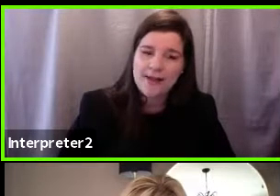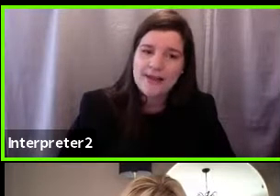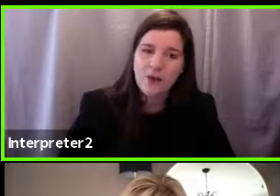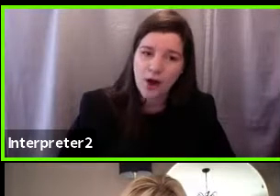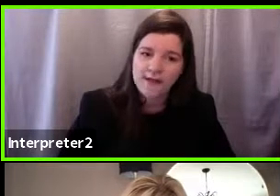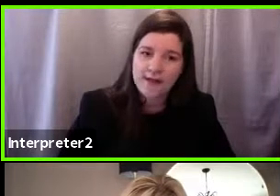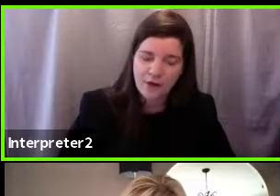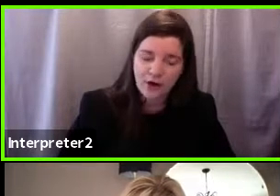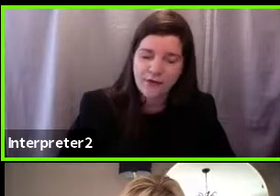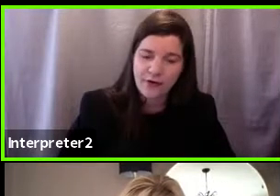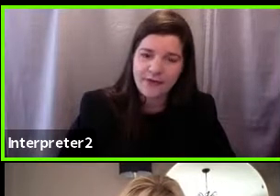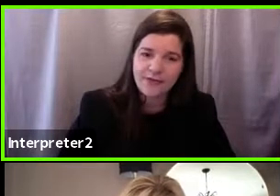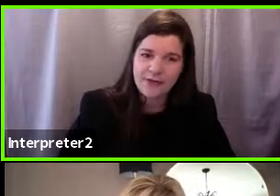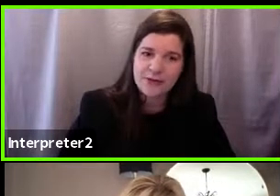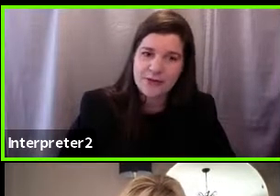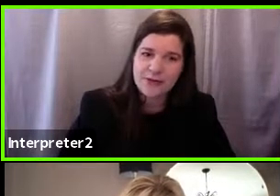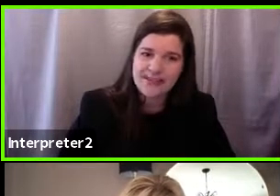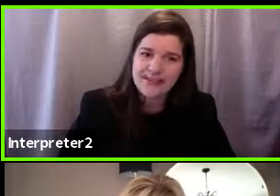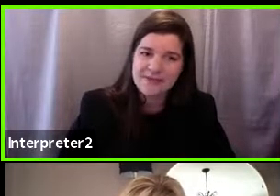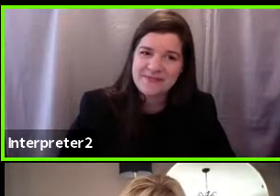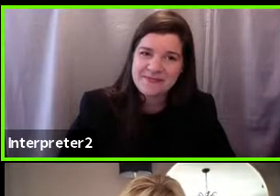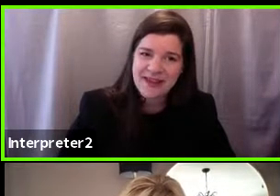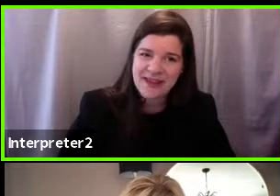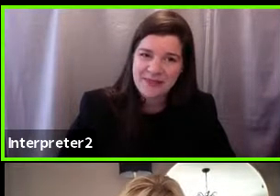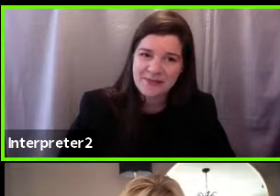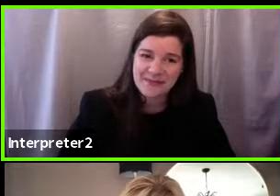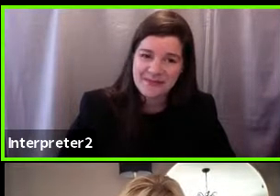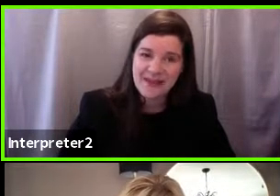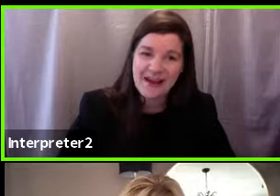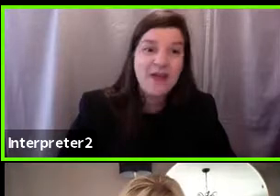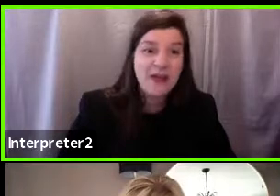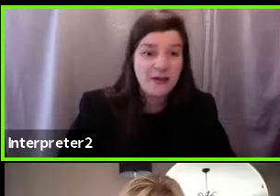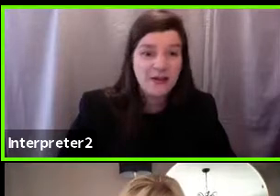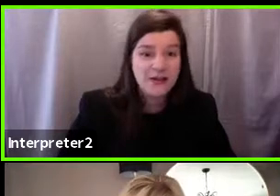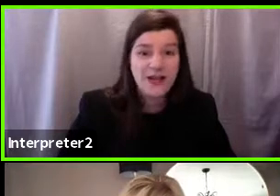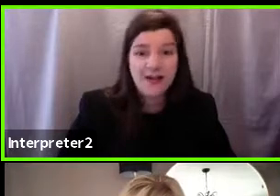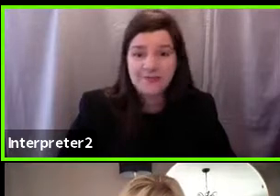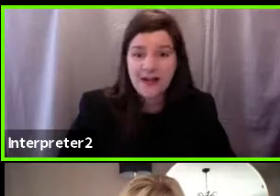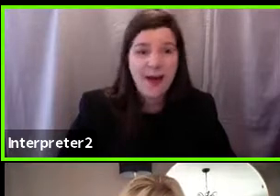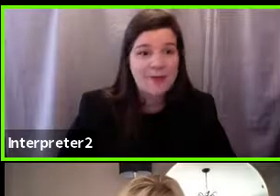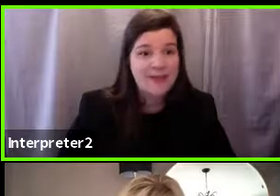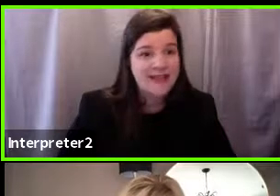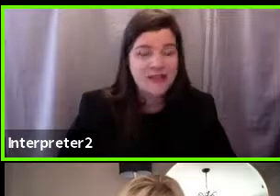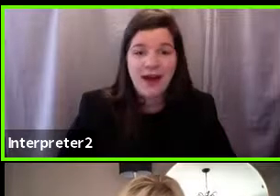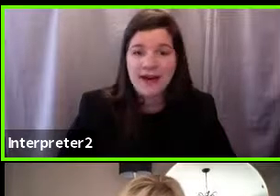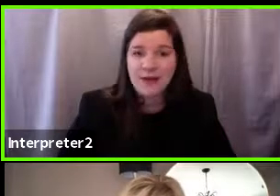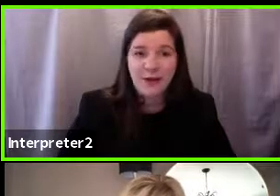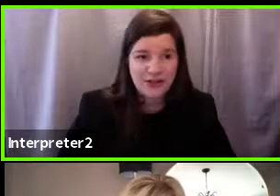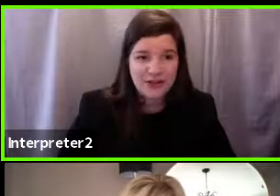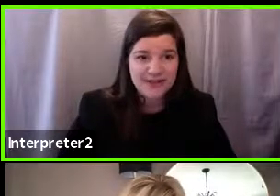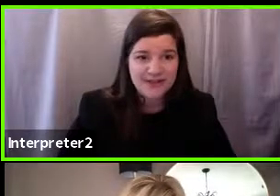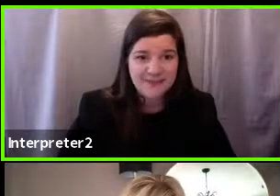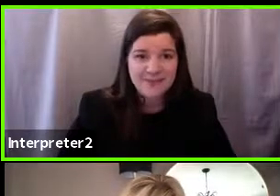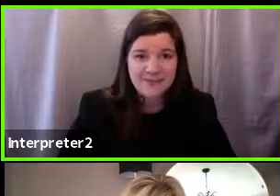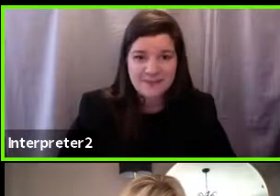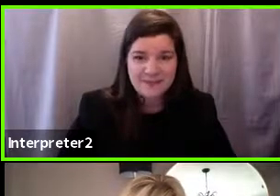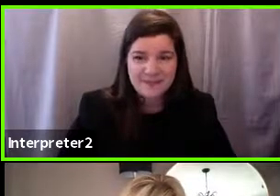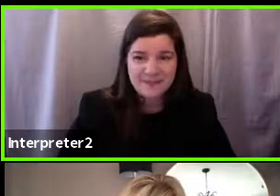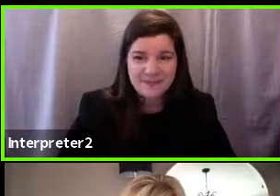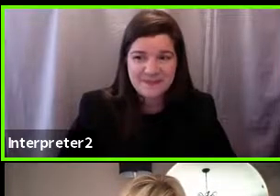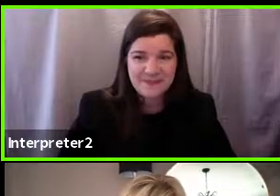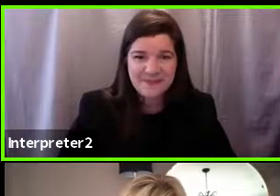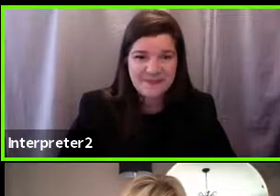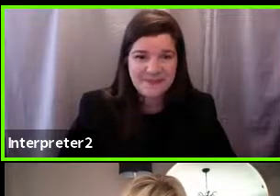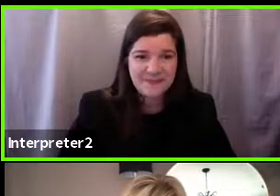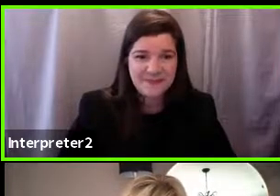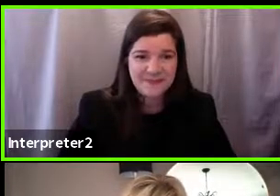ensure access for all deaf and hard of hearing individuals throughout the state. Thank you. Thank you for your time, and I'm happy to answer any questions.